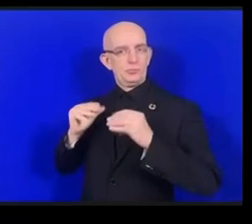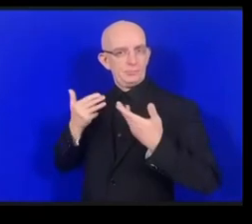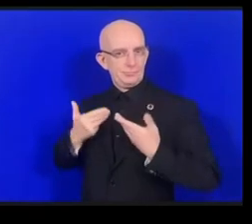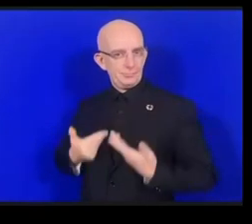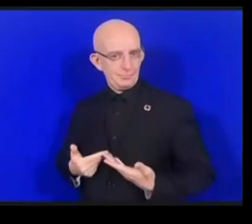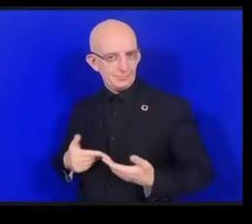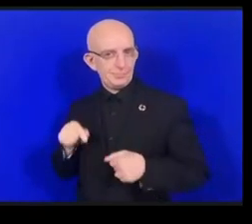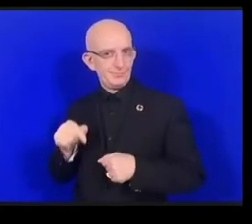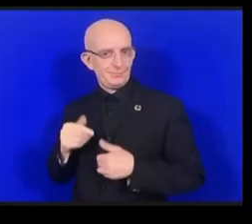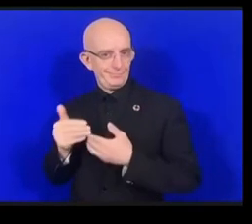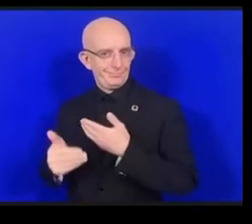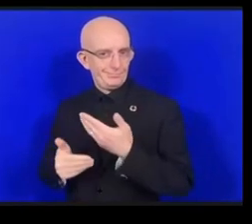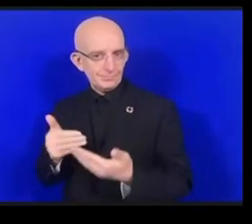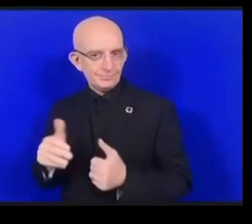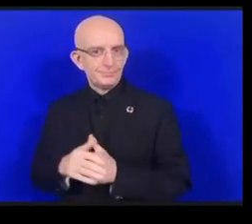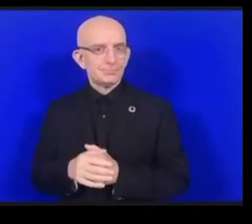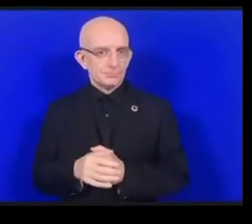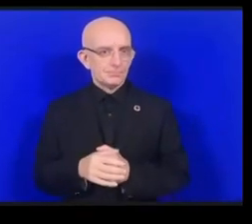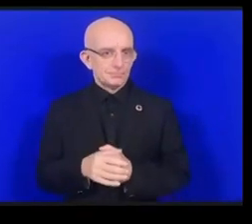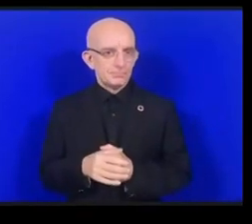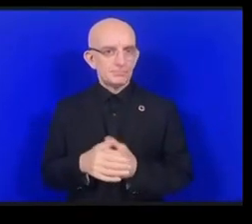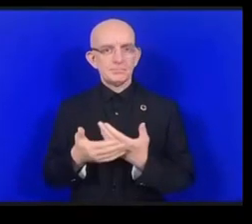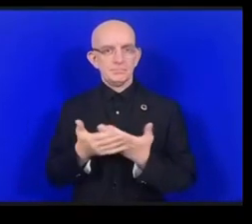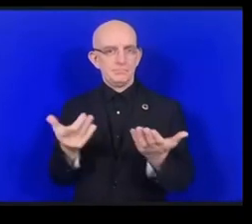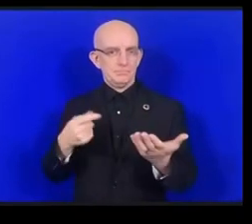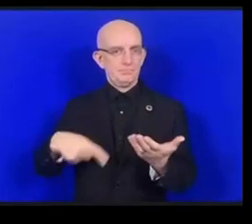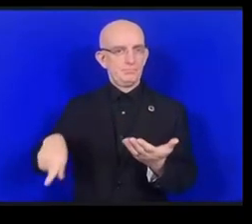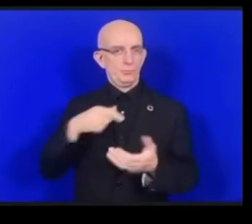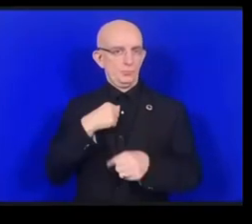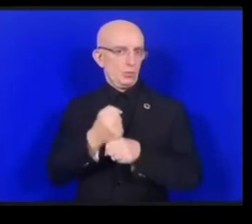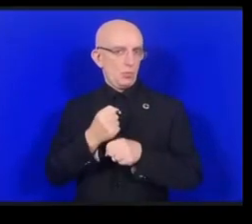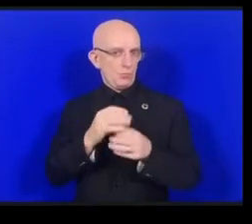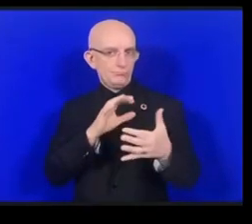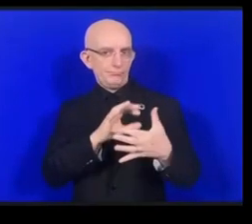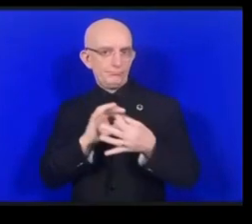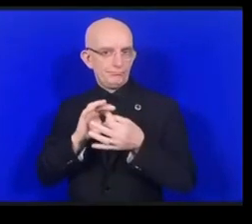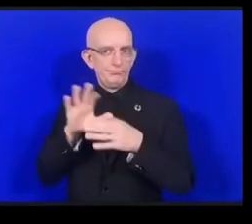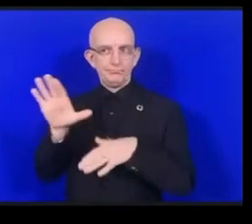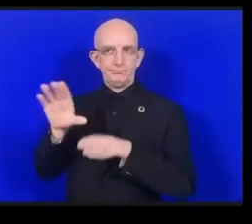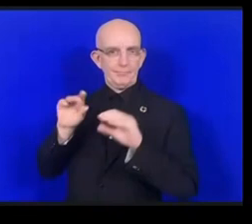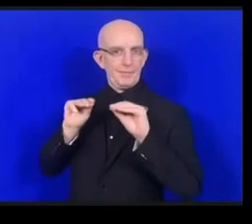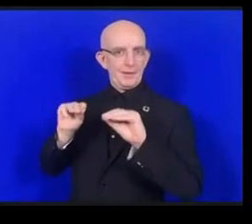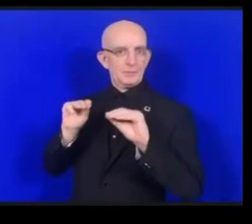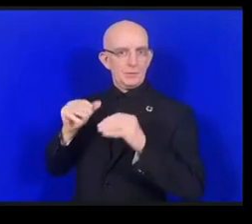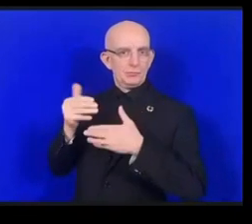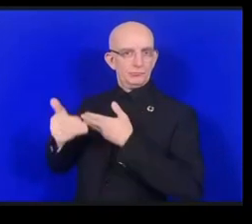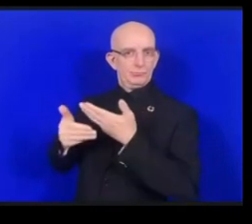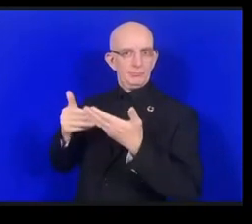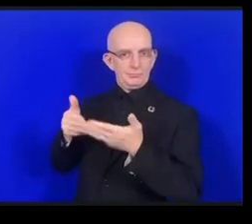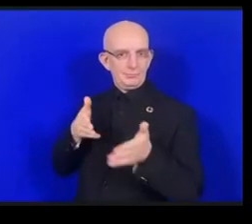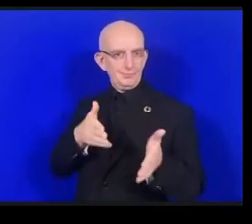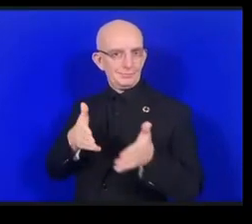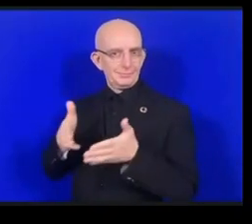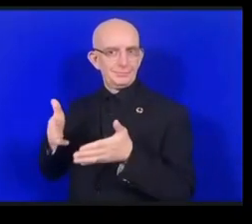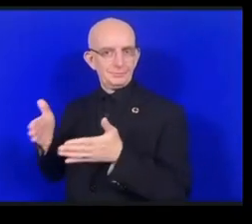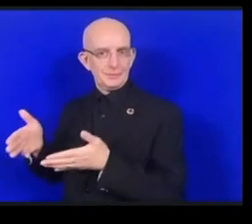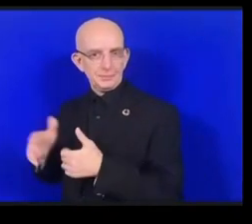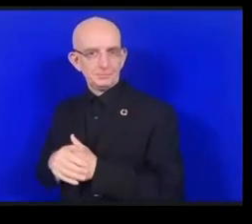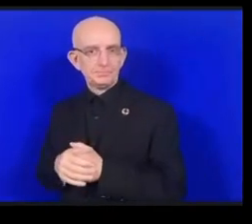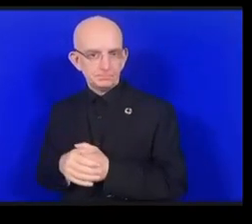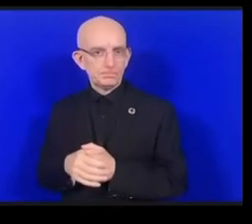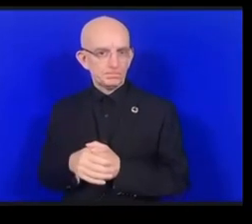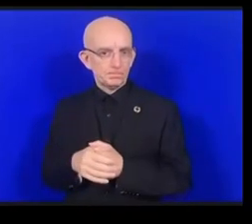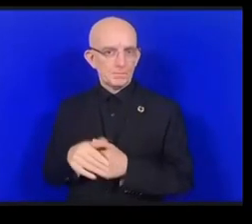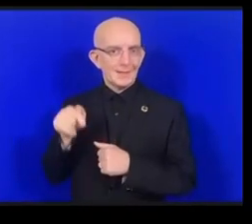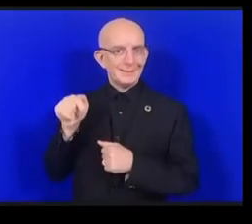educational resources to develop these kinds of standards that are 508 compliance so for example and this doesn't this doesn't solve